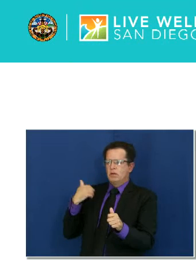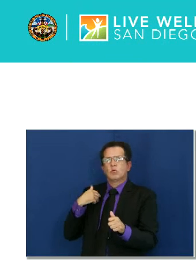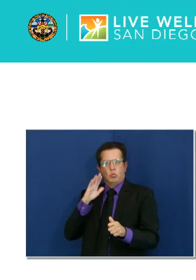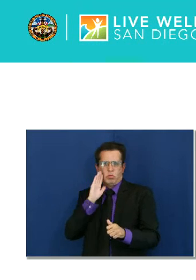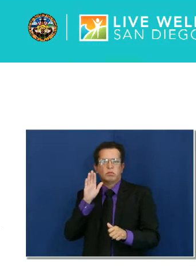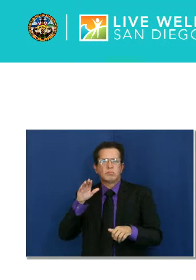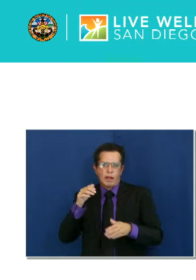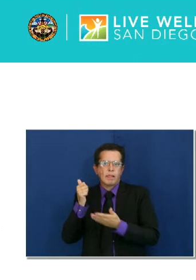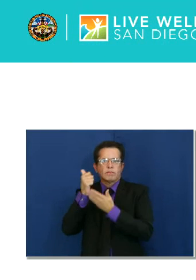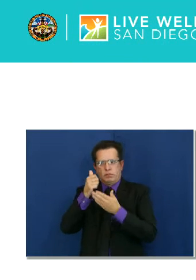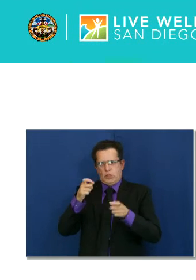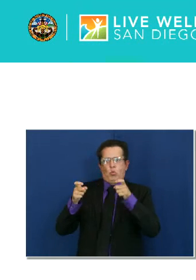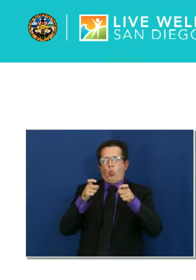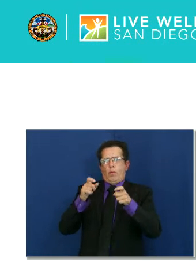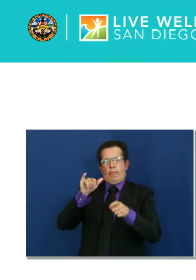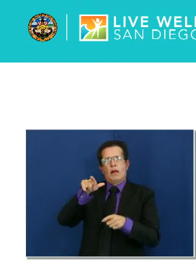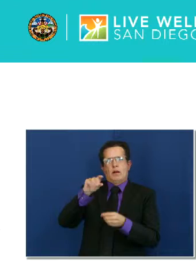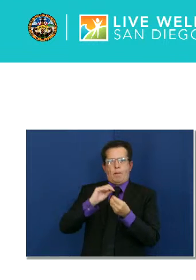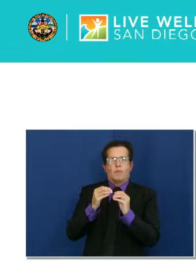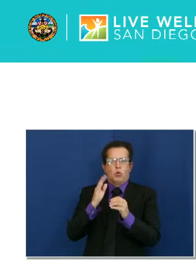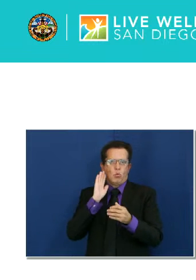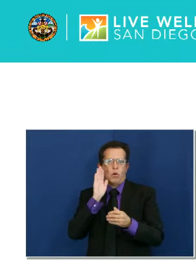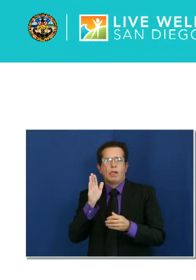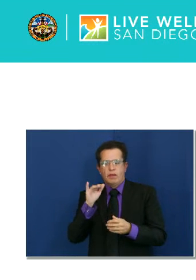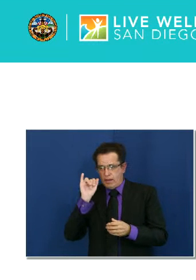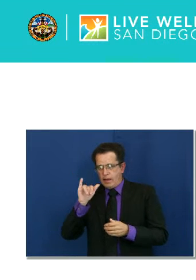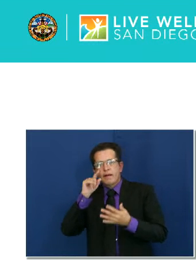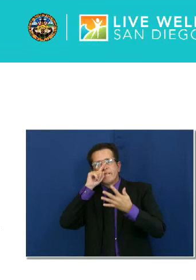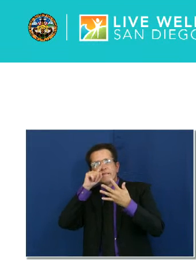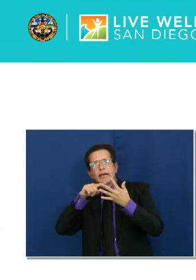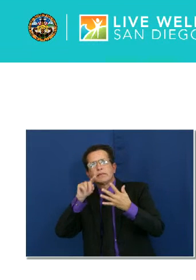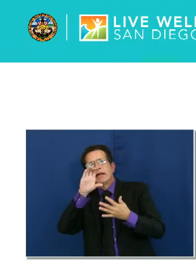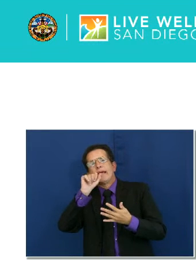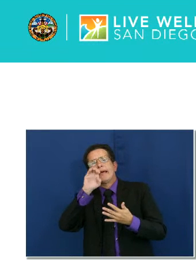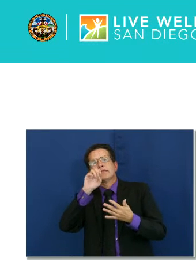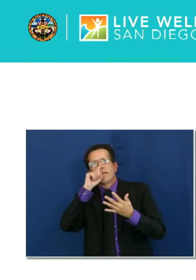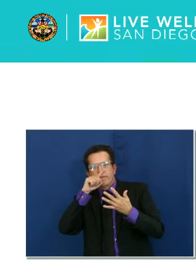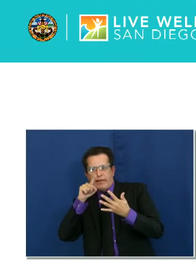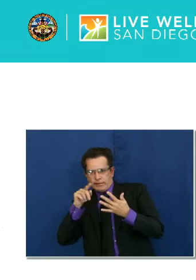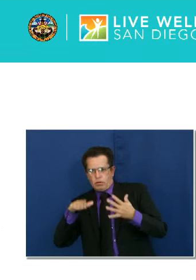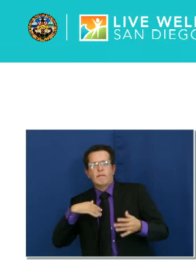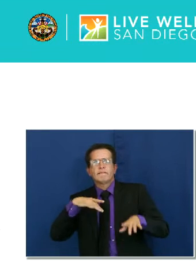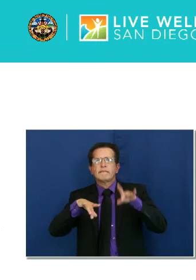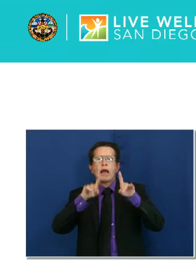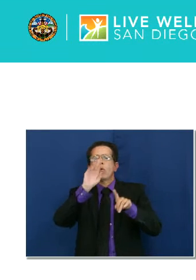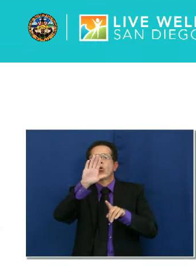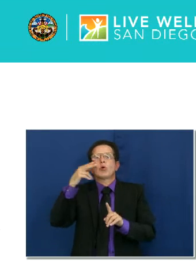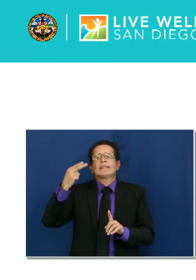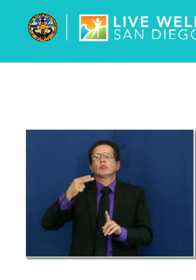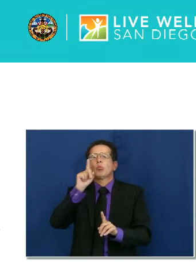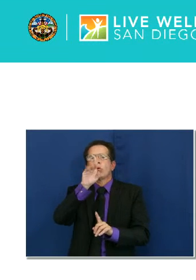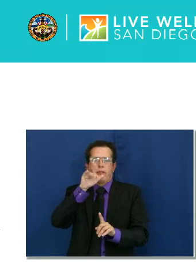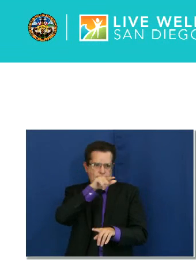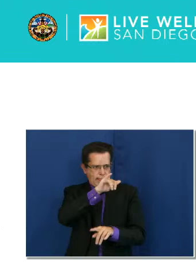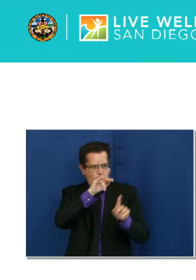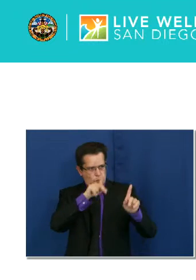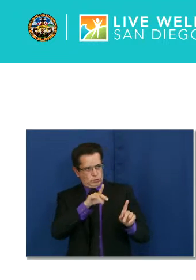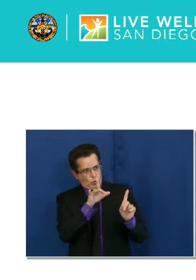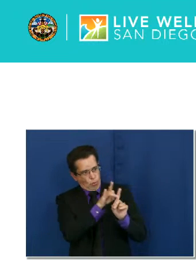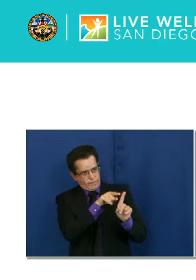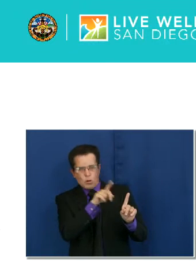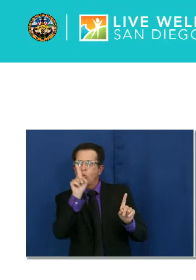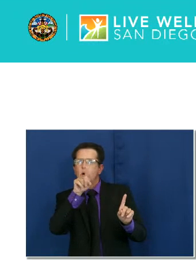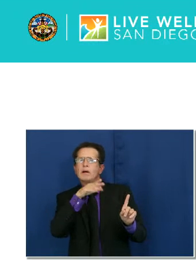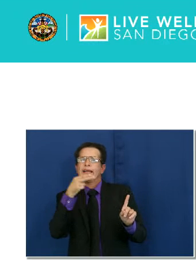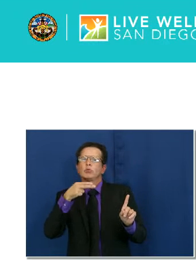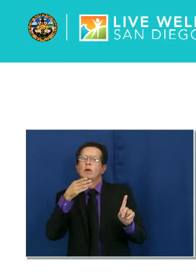control. I do want to differentiate case investigations as the process of helping determine where individuals were. The close contacts, we remain good there. That is